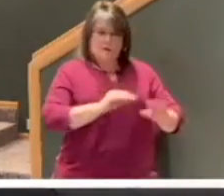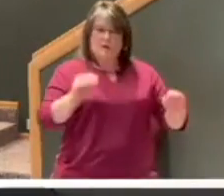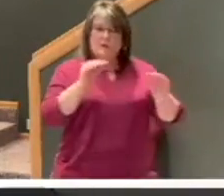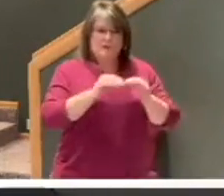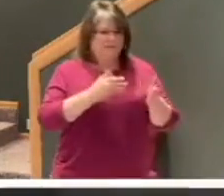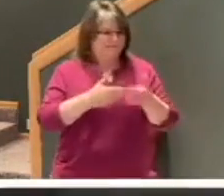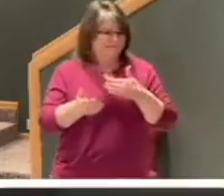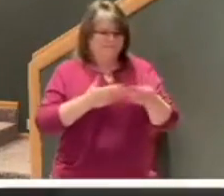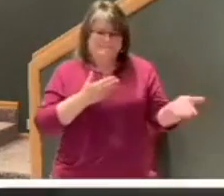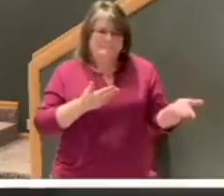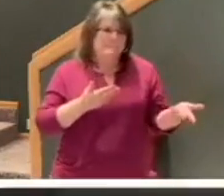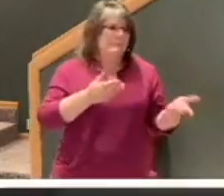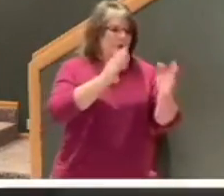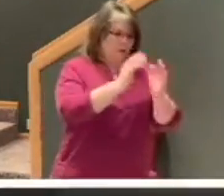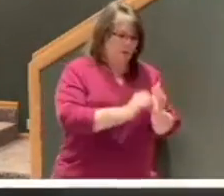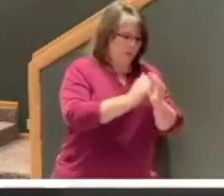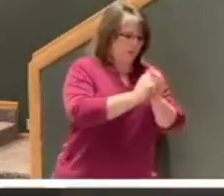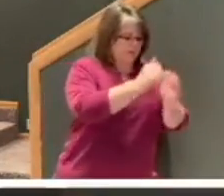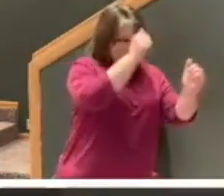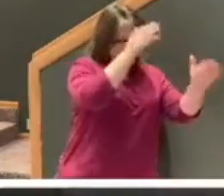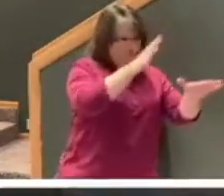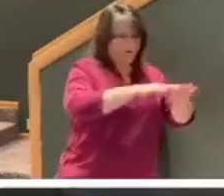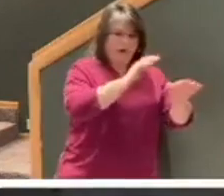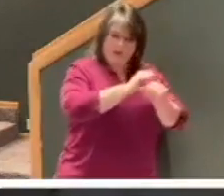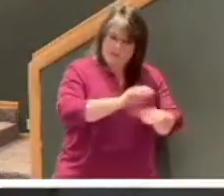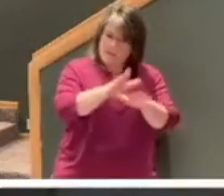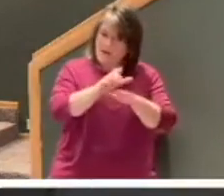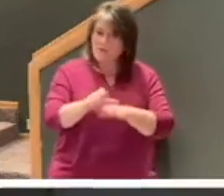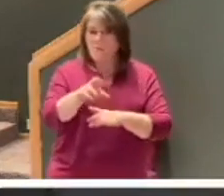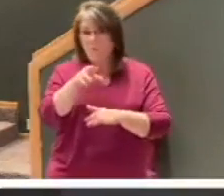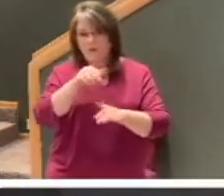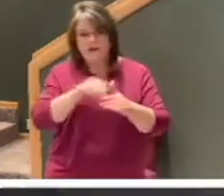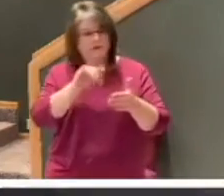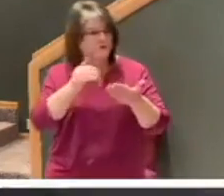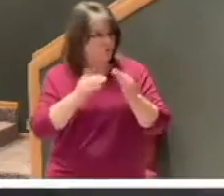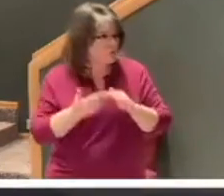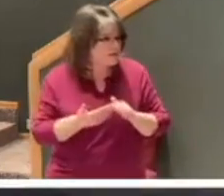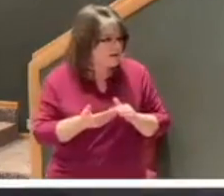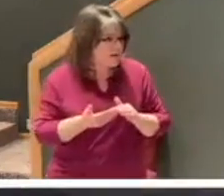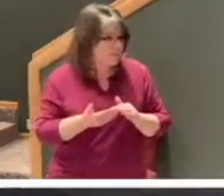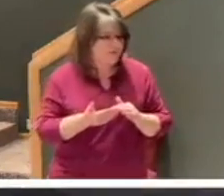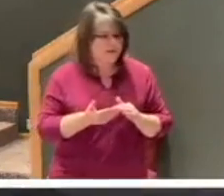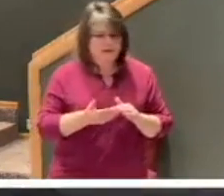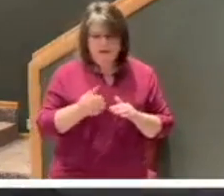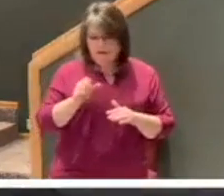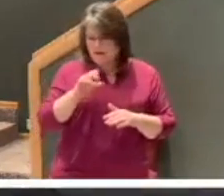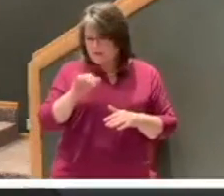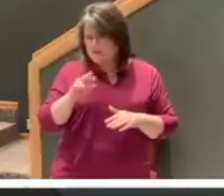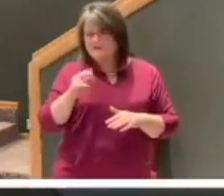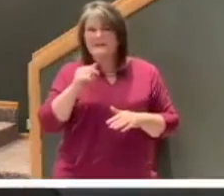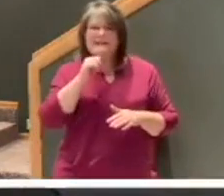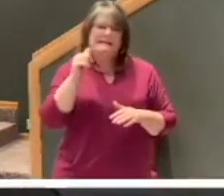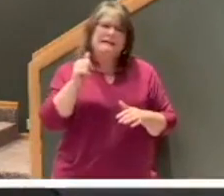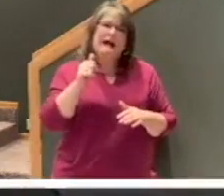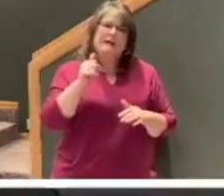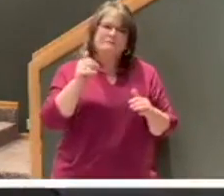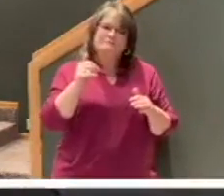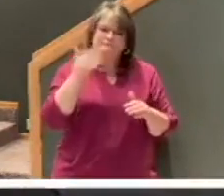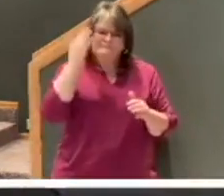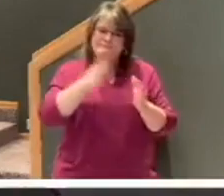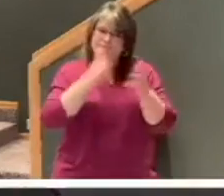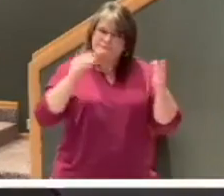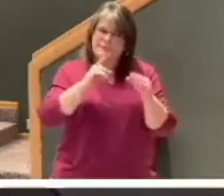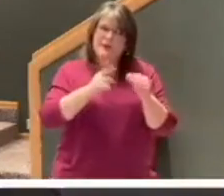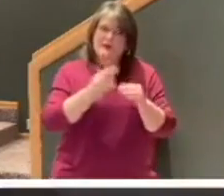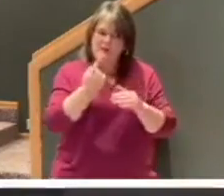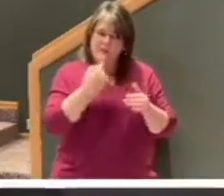matter whether you worship the Father on this mountain or in Jerusalem. You Samaritans know very little about the one you worship, while